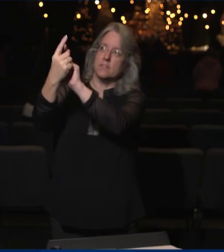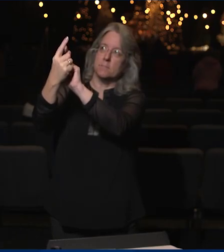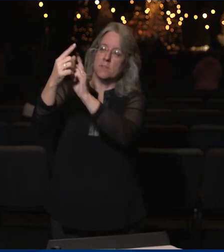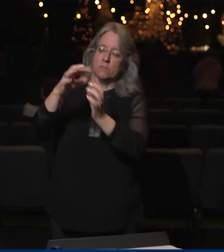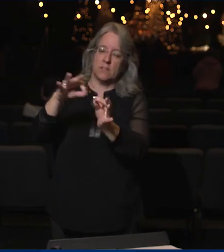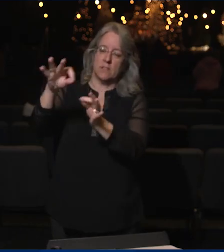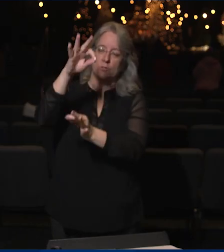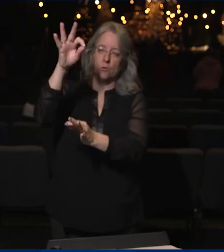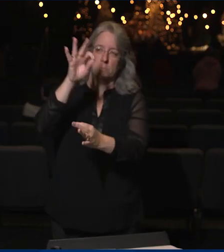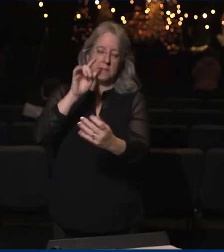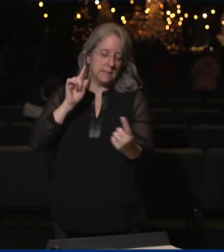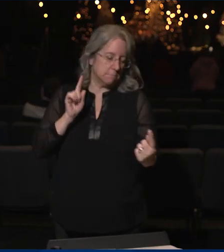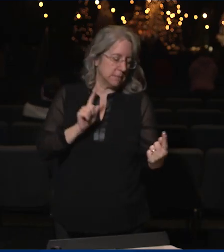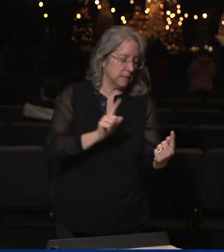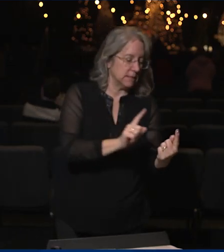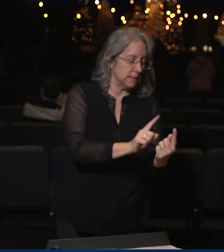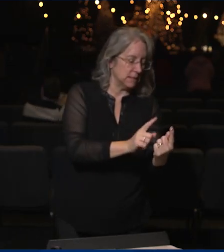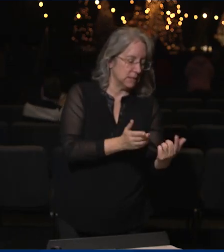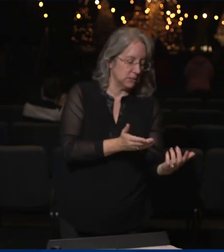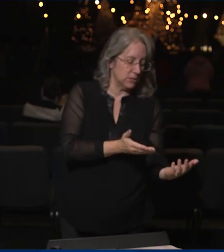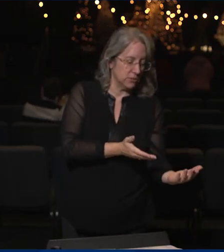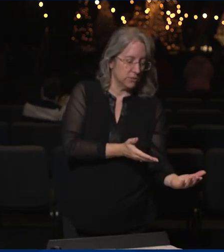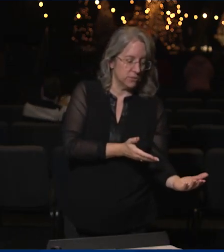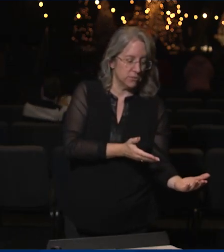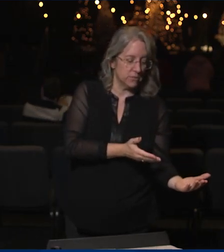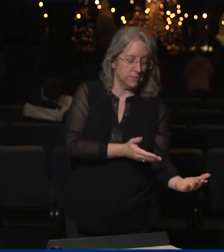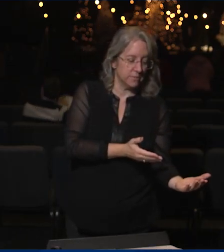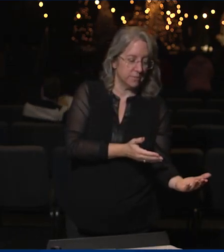here, Spirit, you meet me